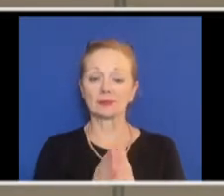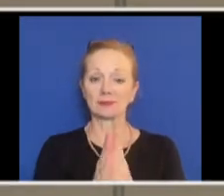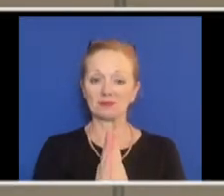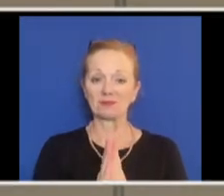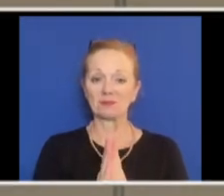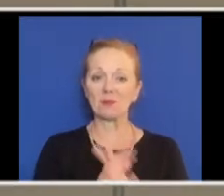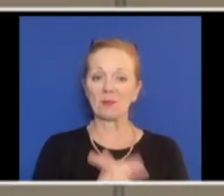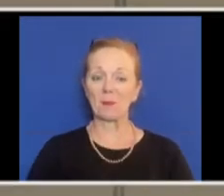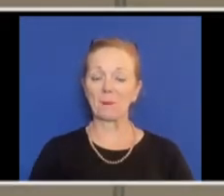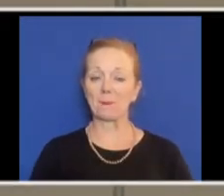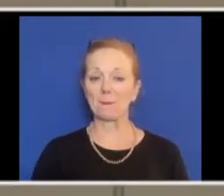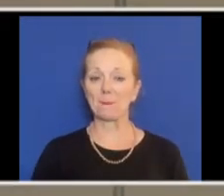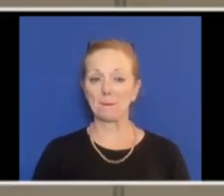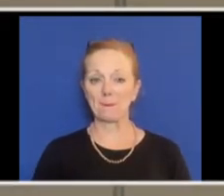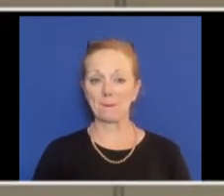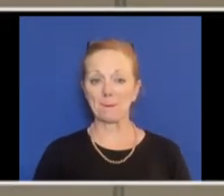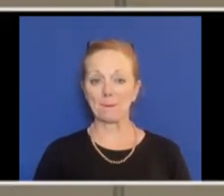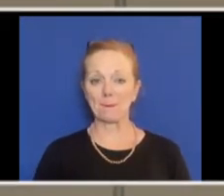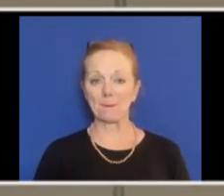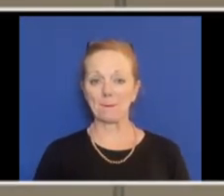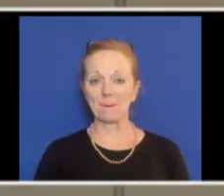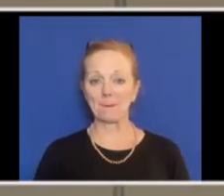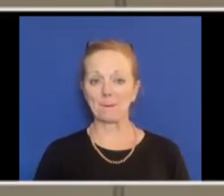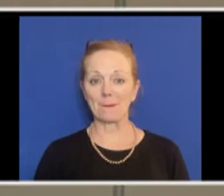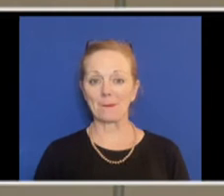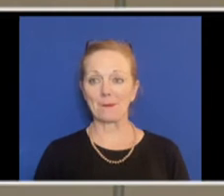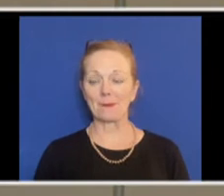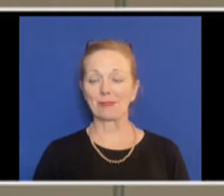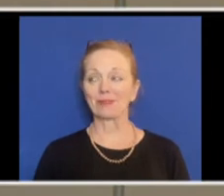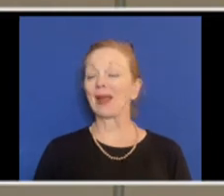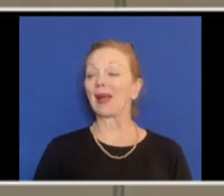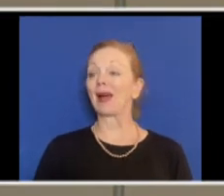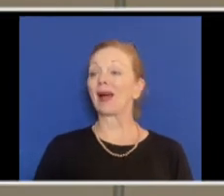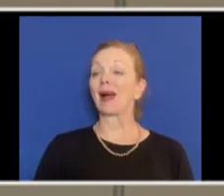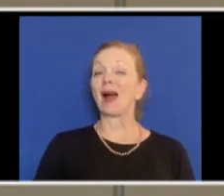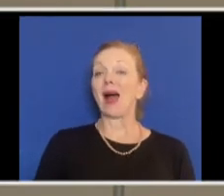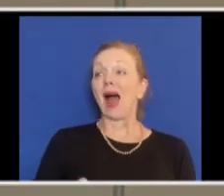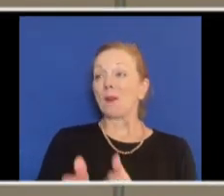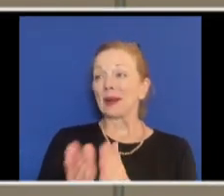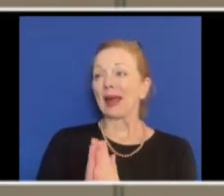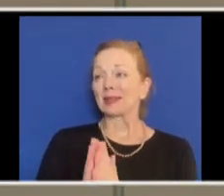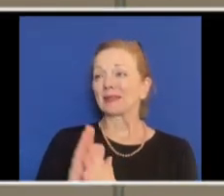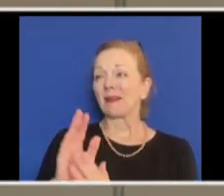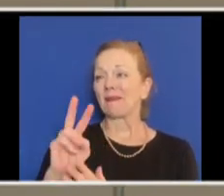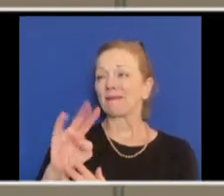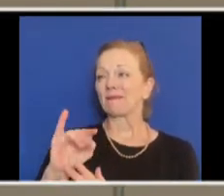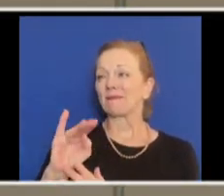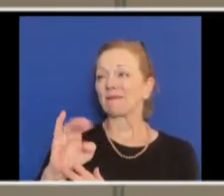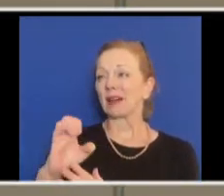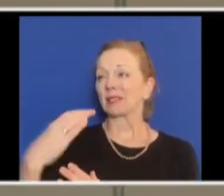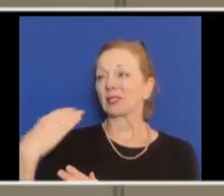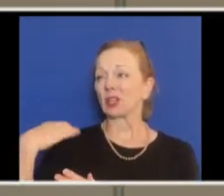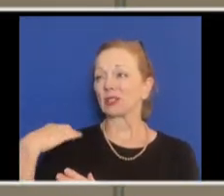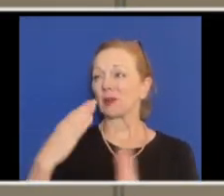um I would ask the vice chair of the Planning Commission uh